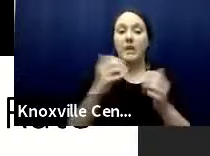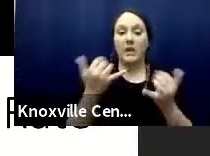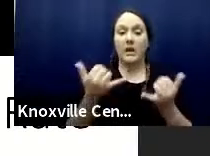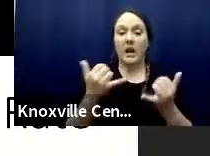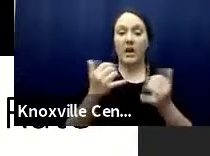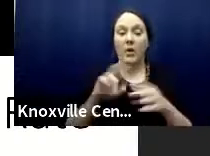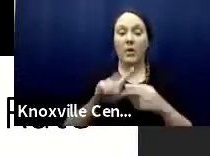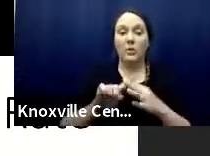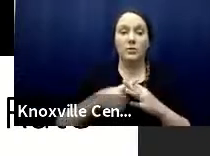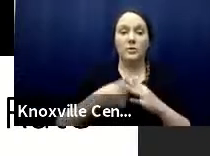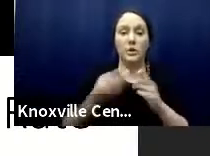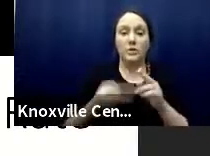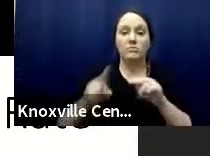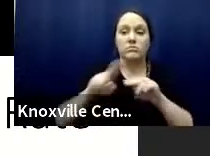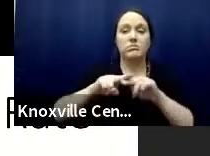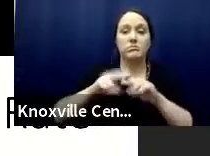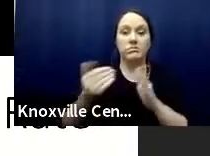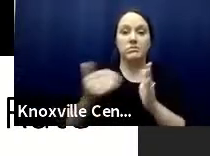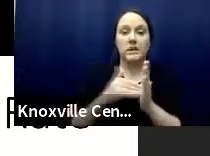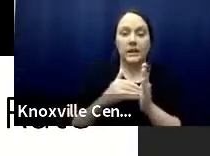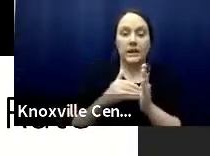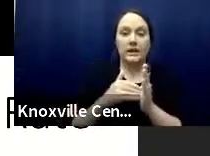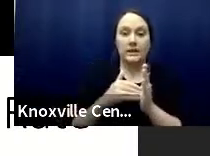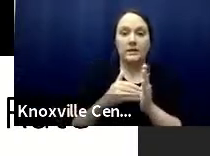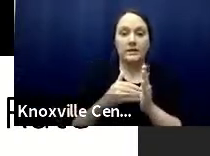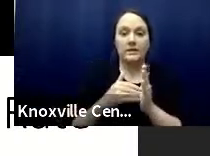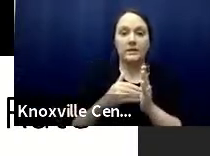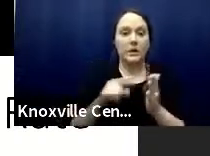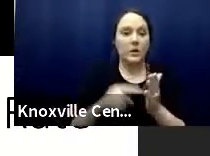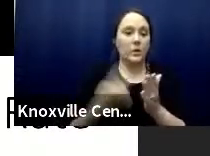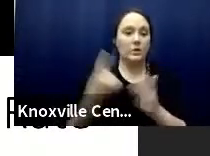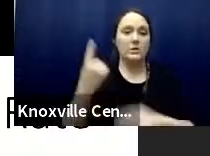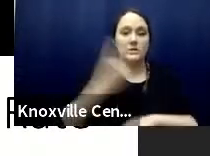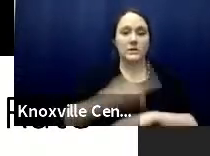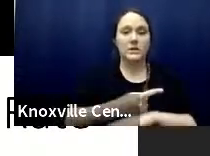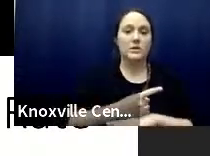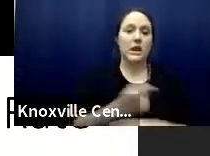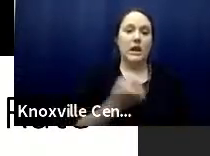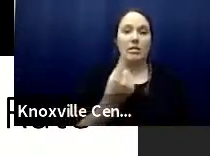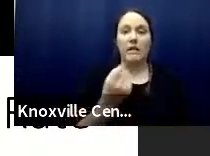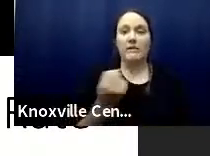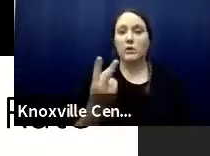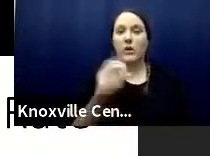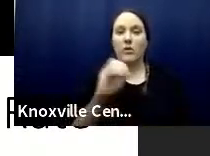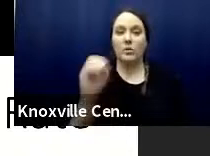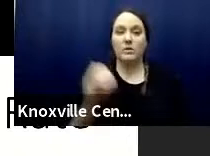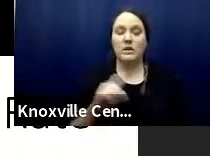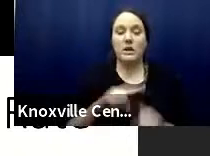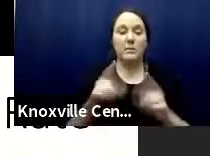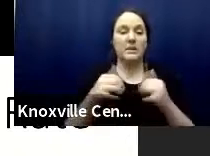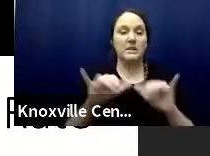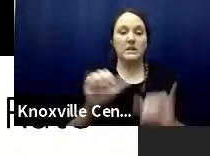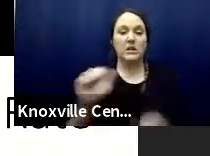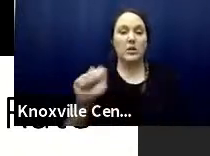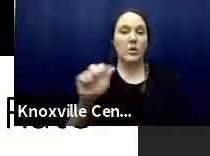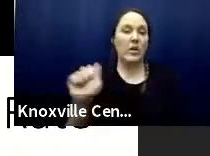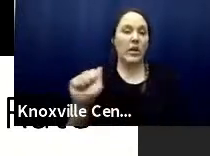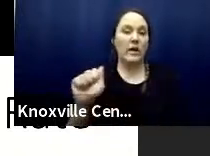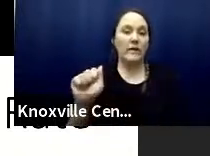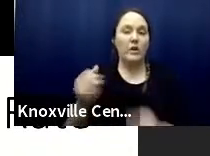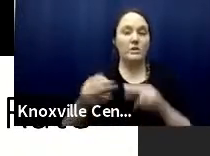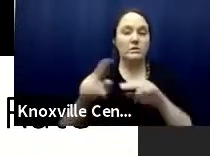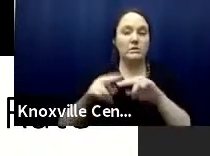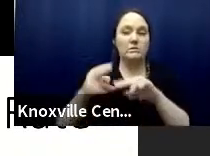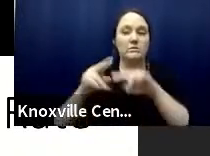increasing again, with single days that are in the 11-12%, but still the average is creeping up. And